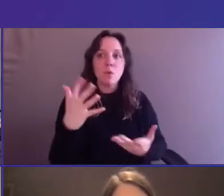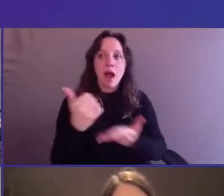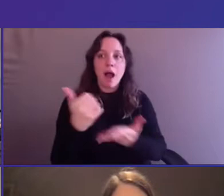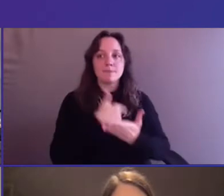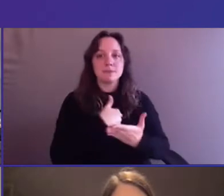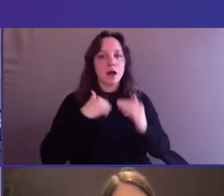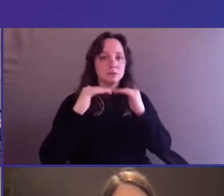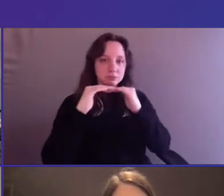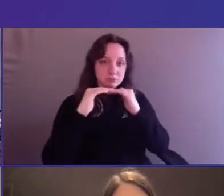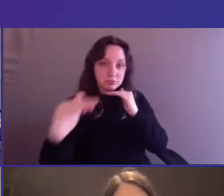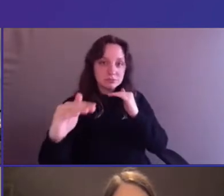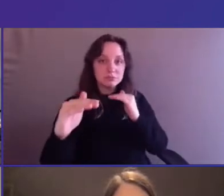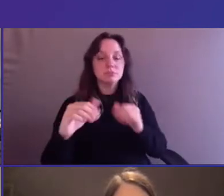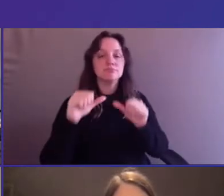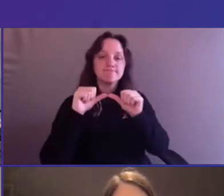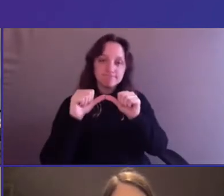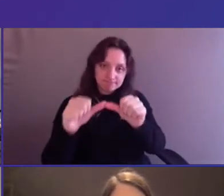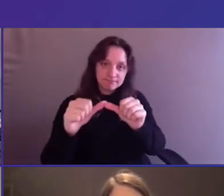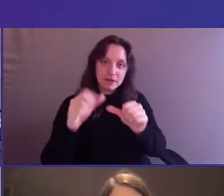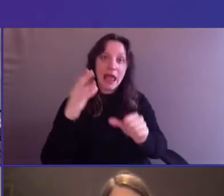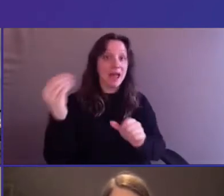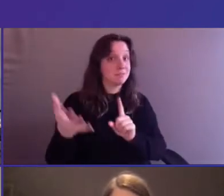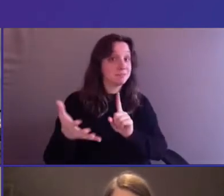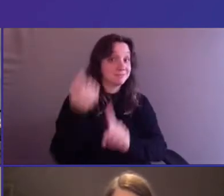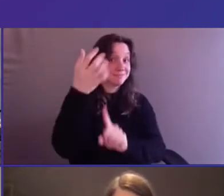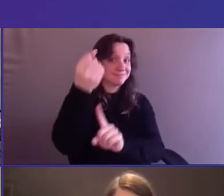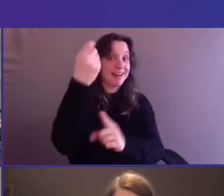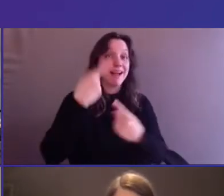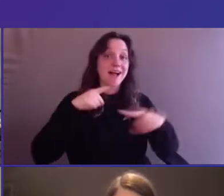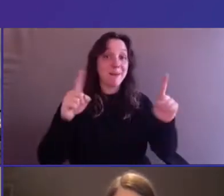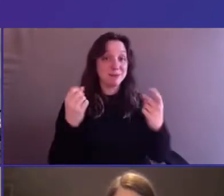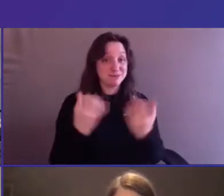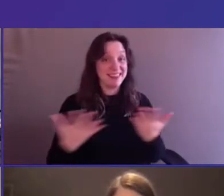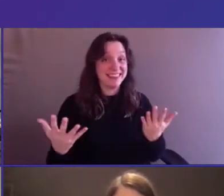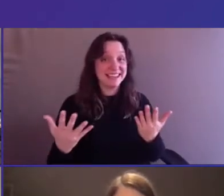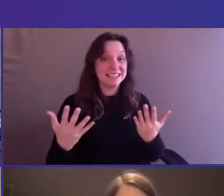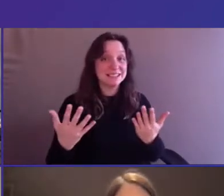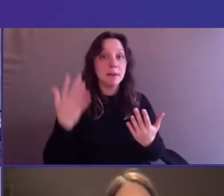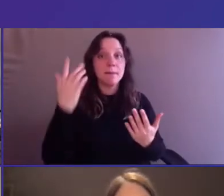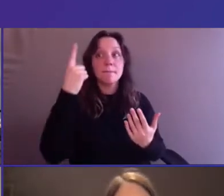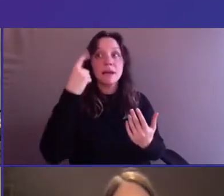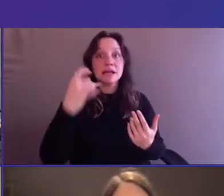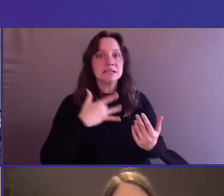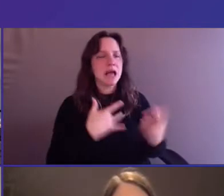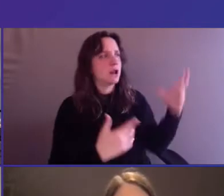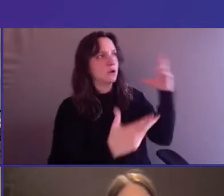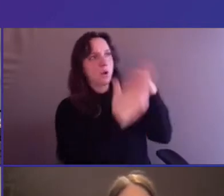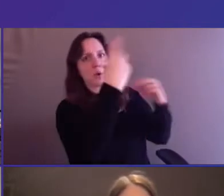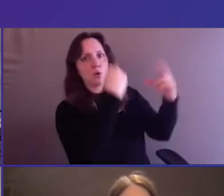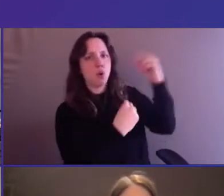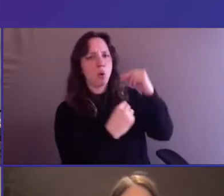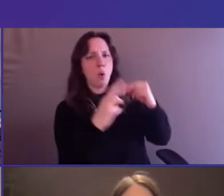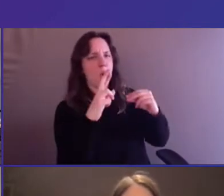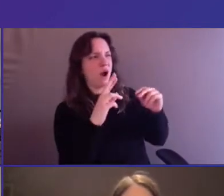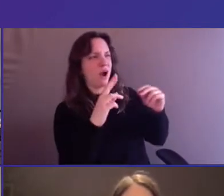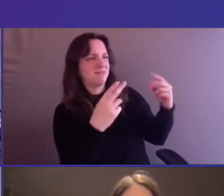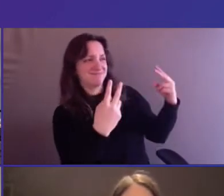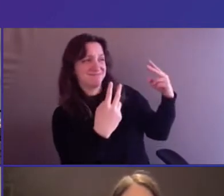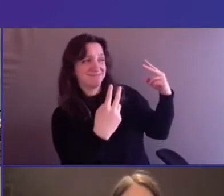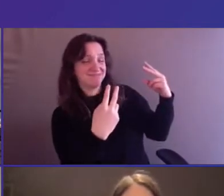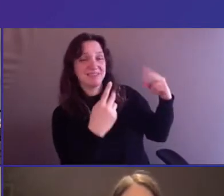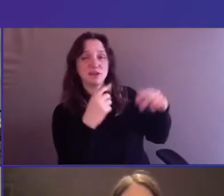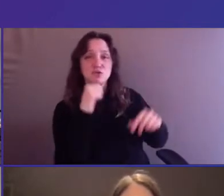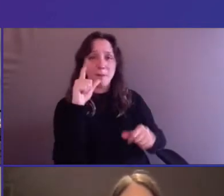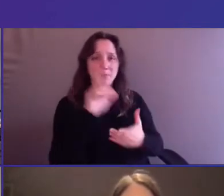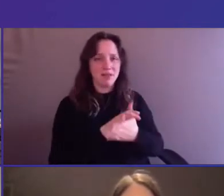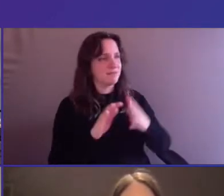us to get a lot of things accomplished that we're constantly being told that you can't do that or it wouldn't work and so on and so forth. And we